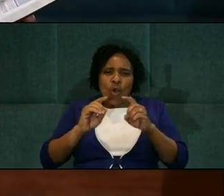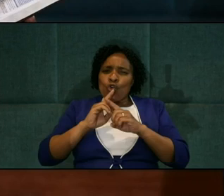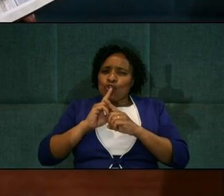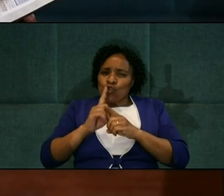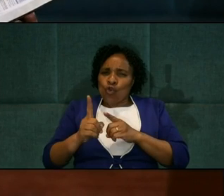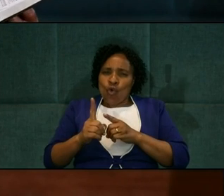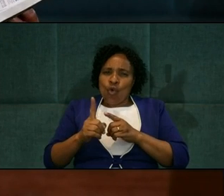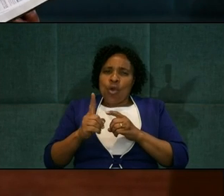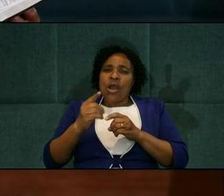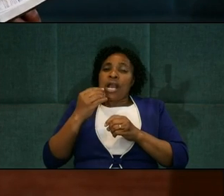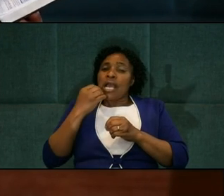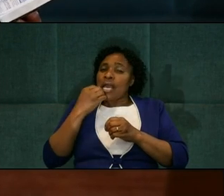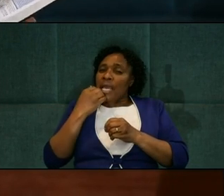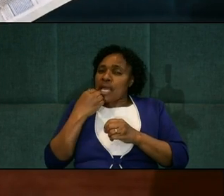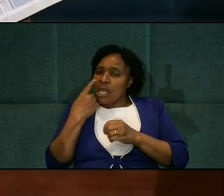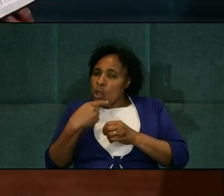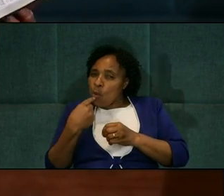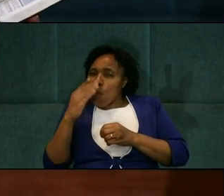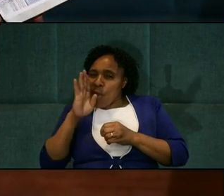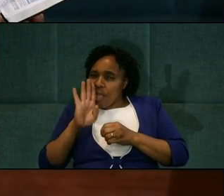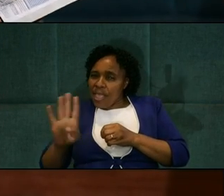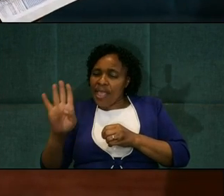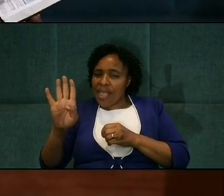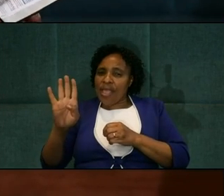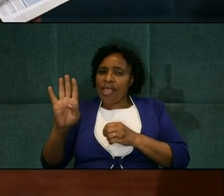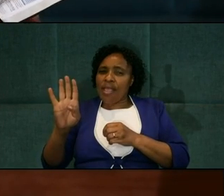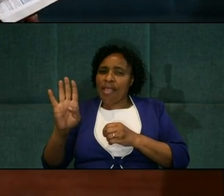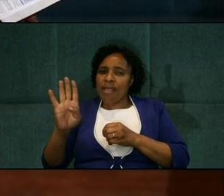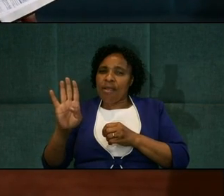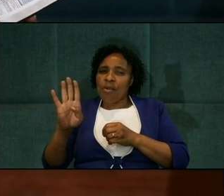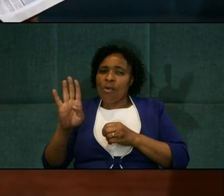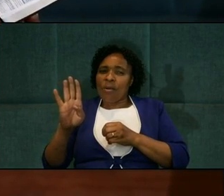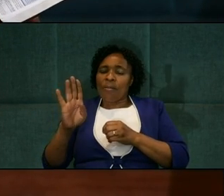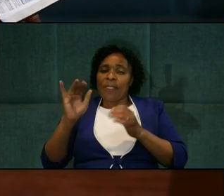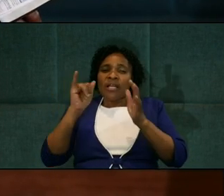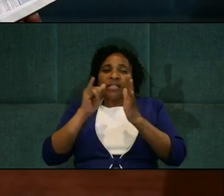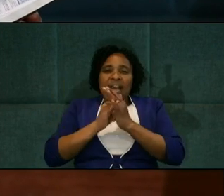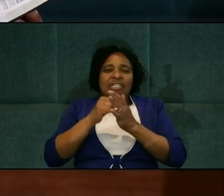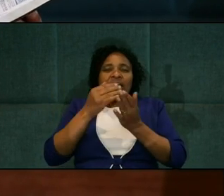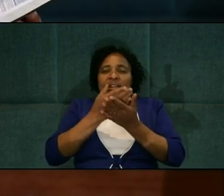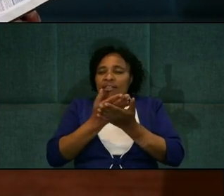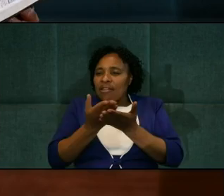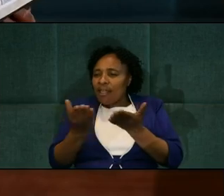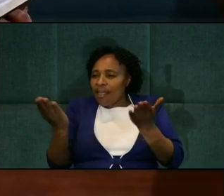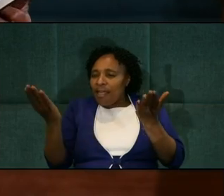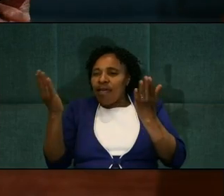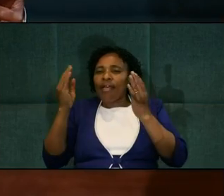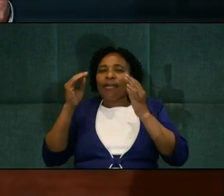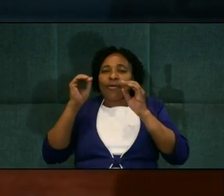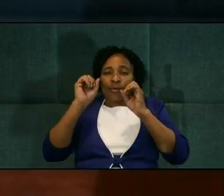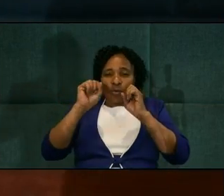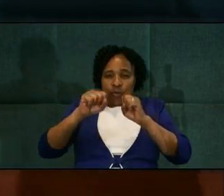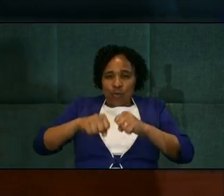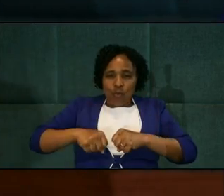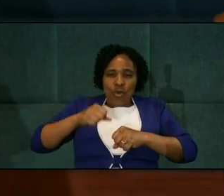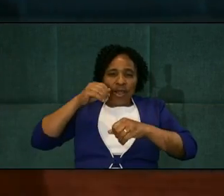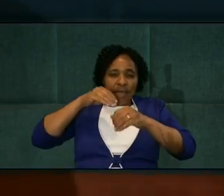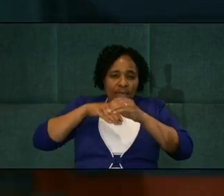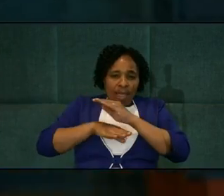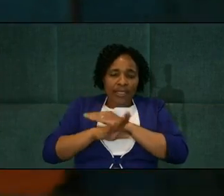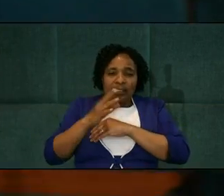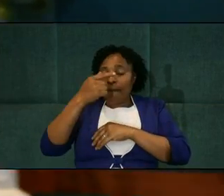we see that, help me read. So we see that they could not